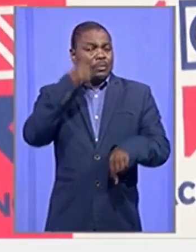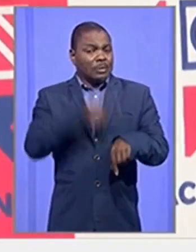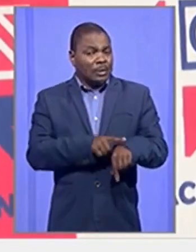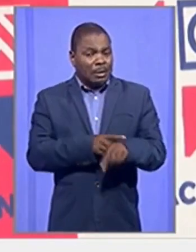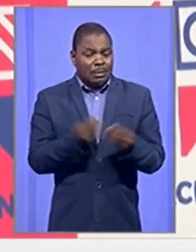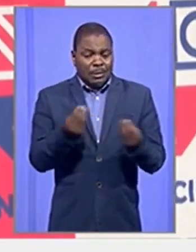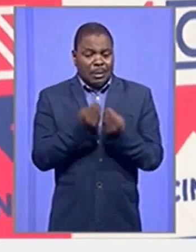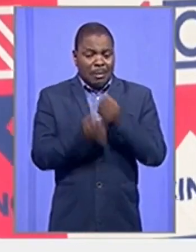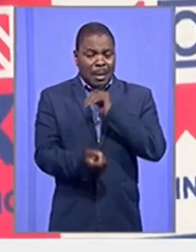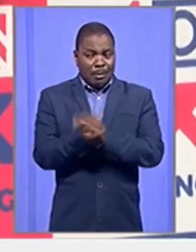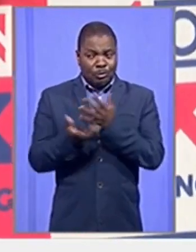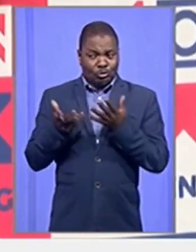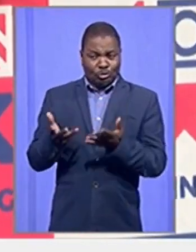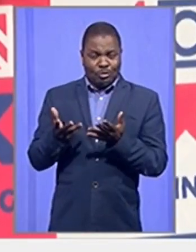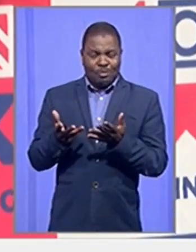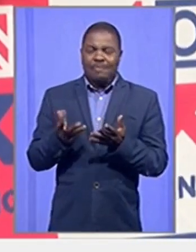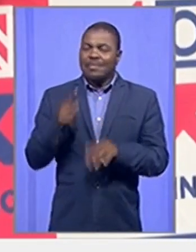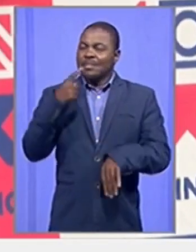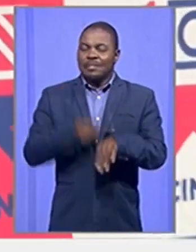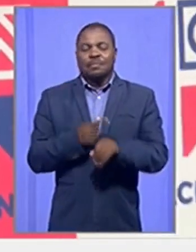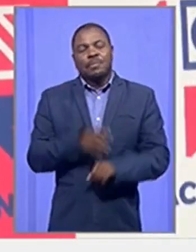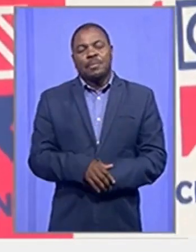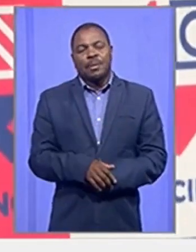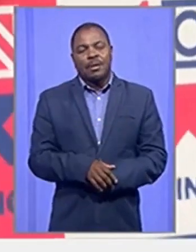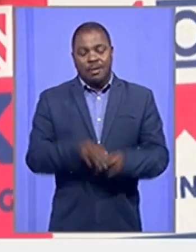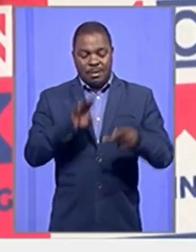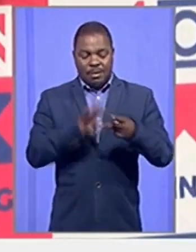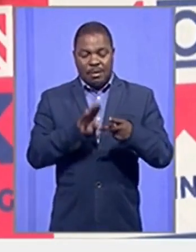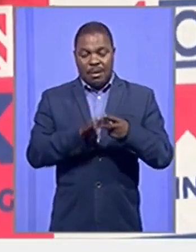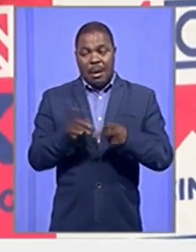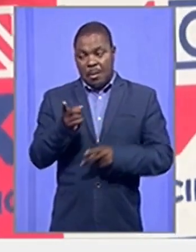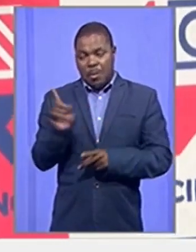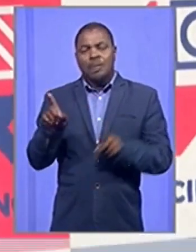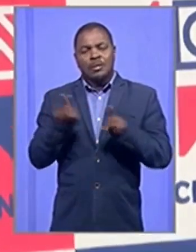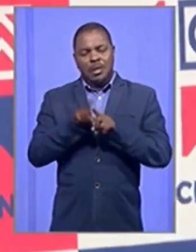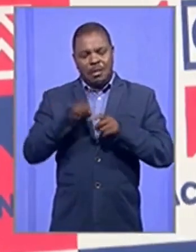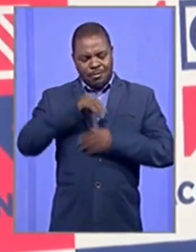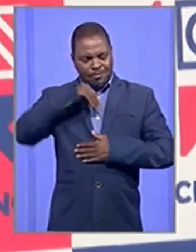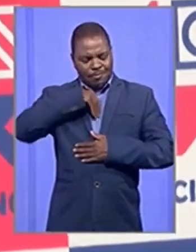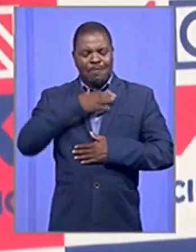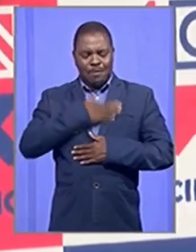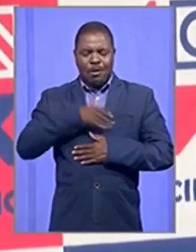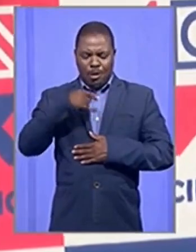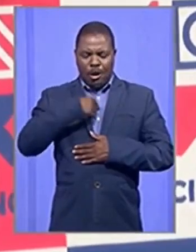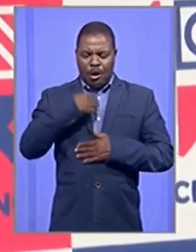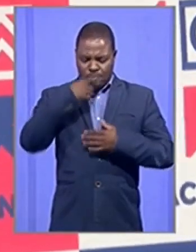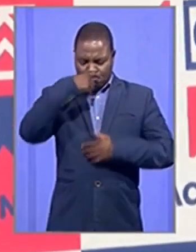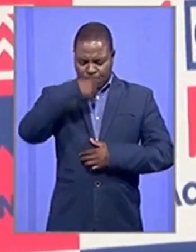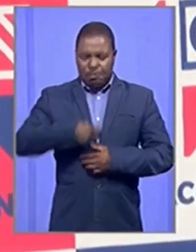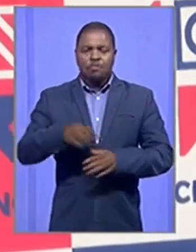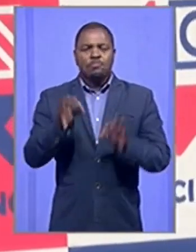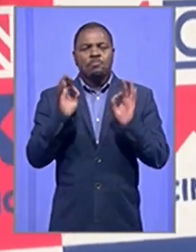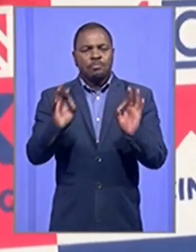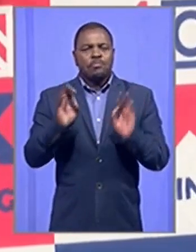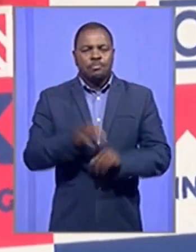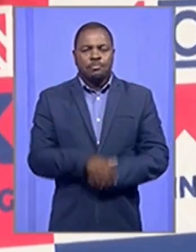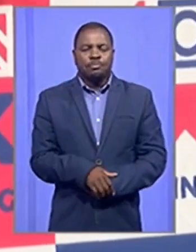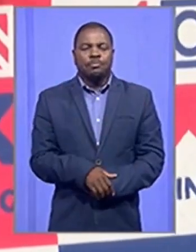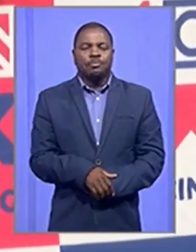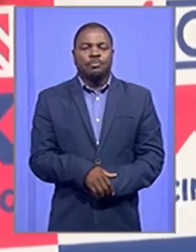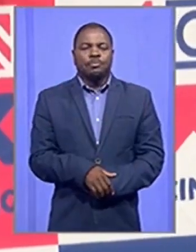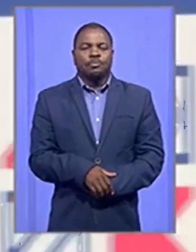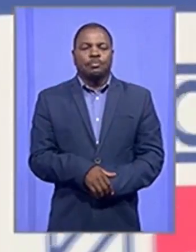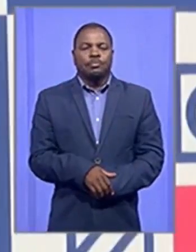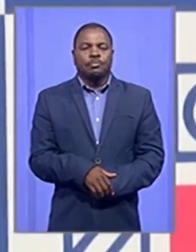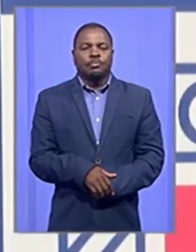go direge selo sa mohuta o gomme le bona ba ikutlwa gore ke batho ba singabantu apa kule industry